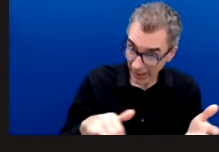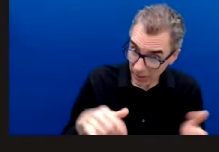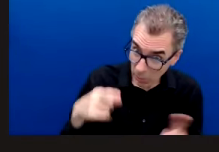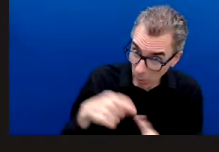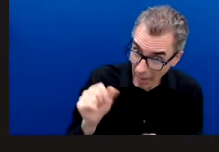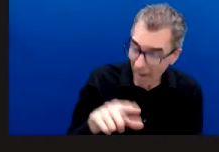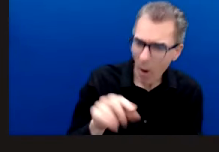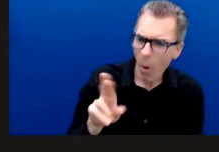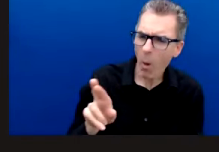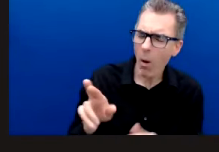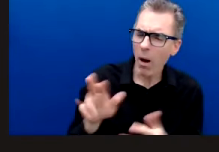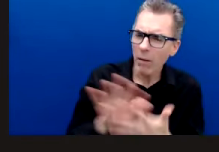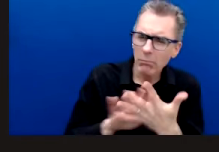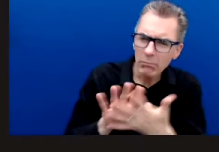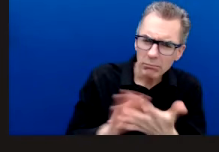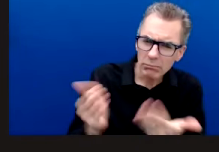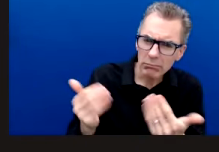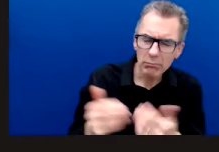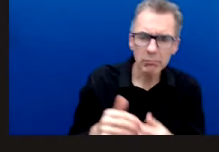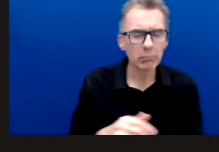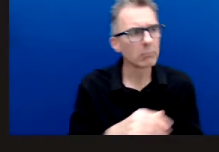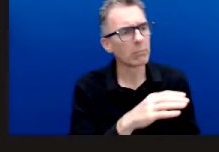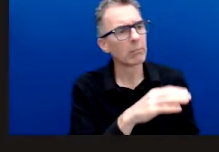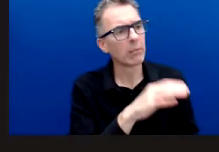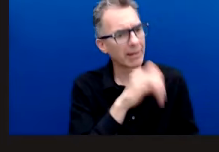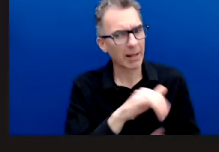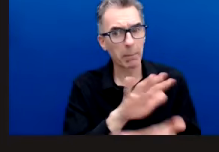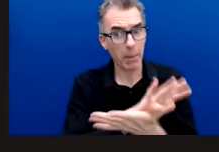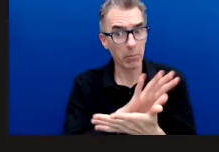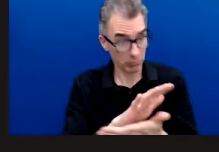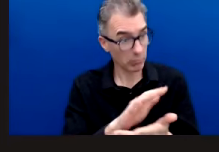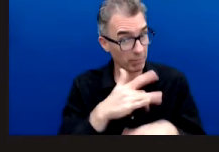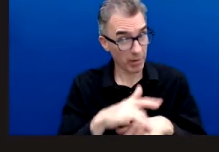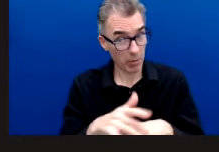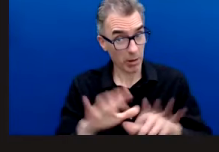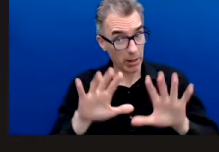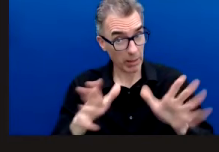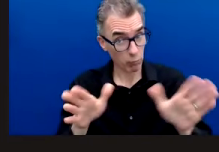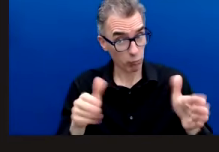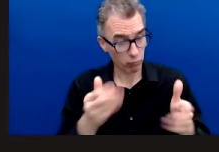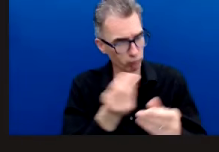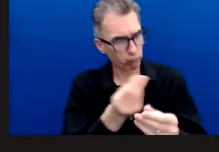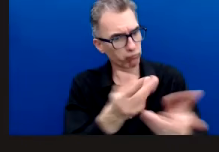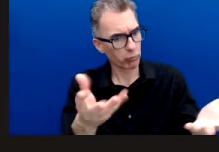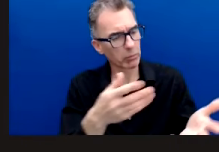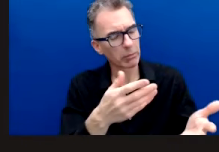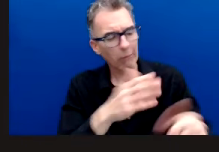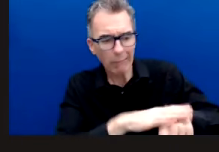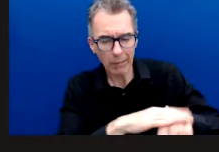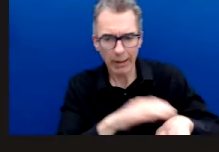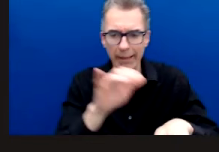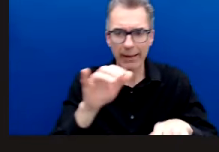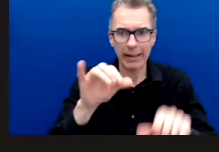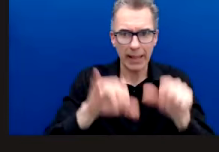what exactly, can you clarify the question? Yeah, are those available in class for them to know which chemicals are harmful to them